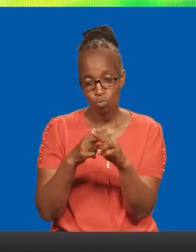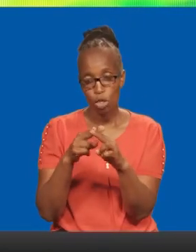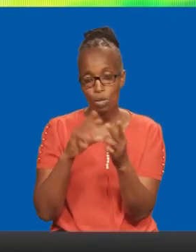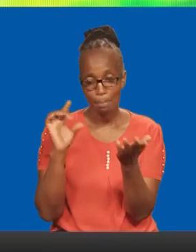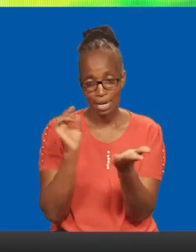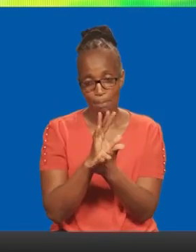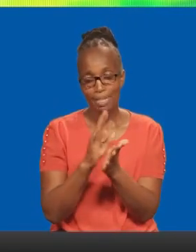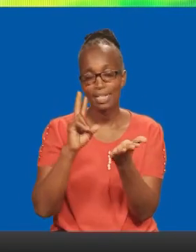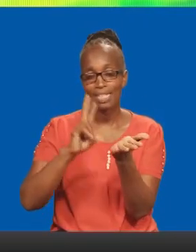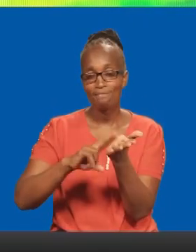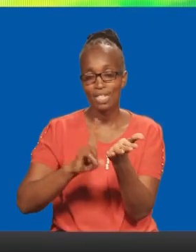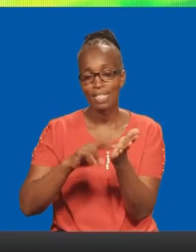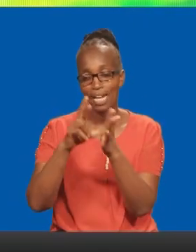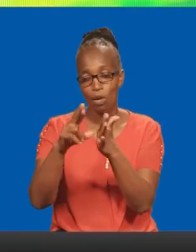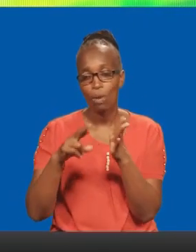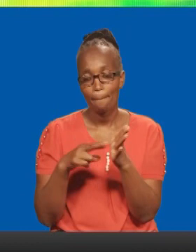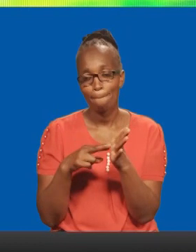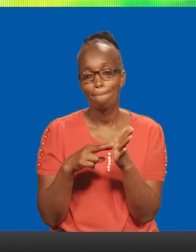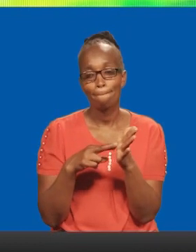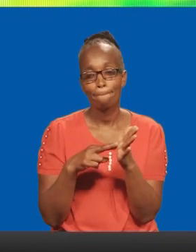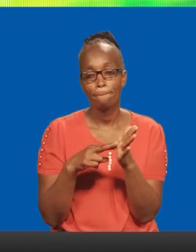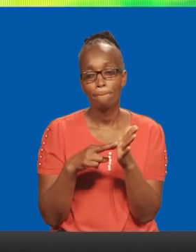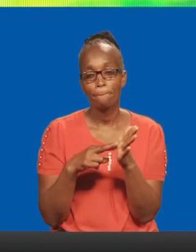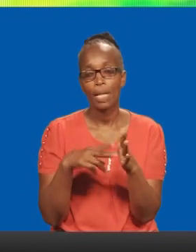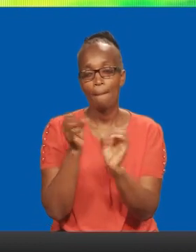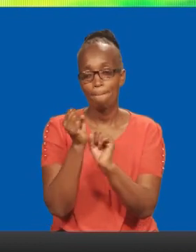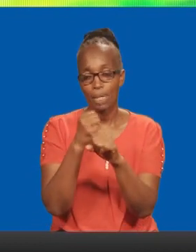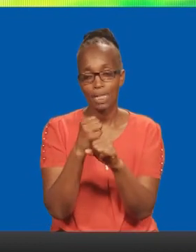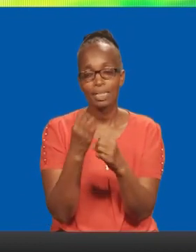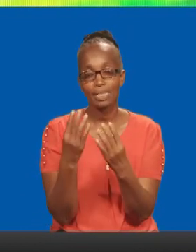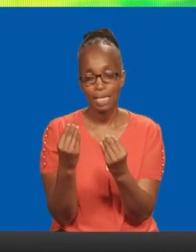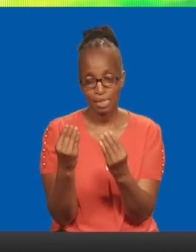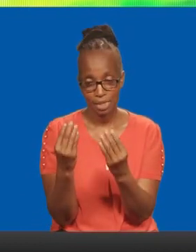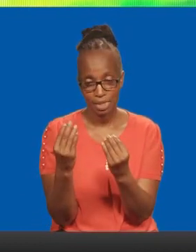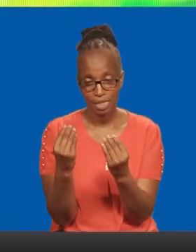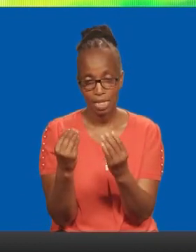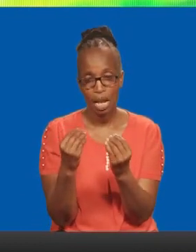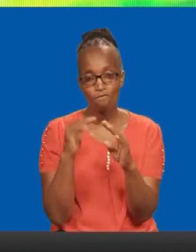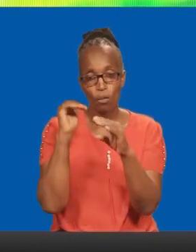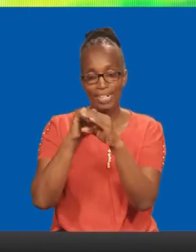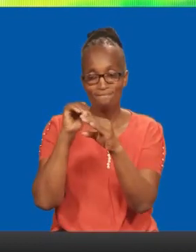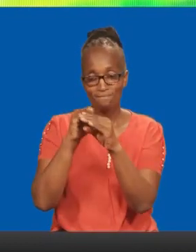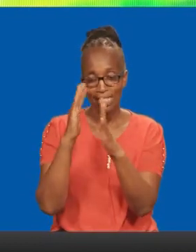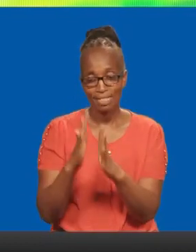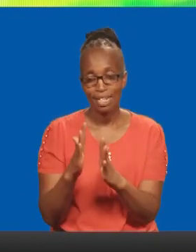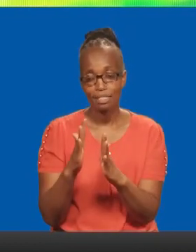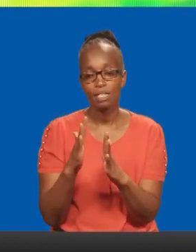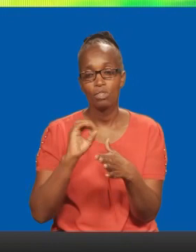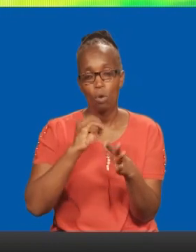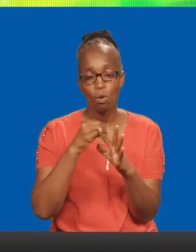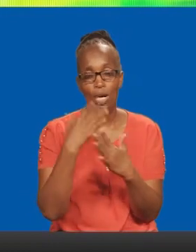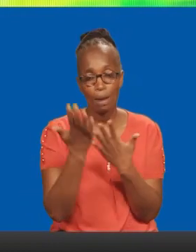visa requirements for countries within our continent and making it easier for investors,